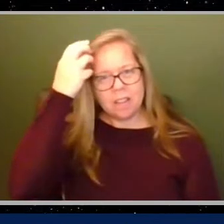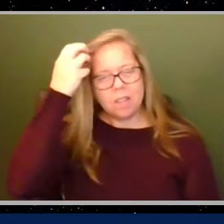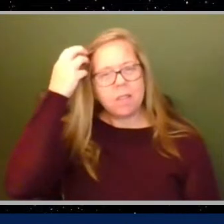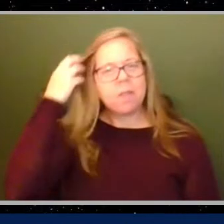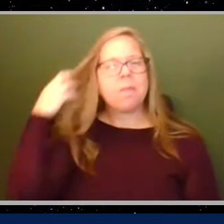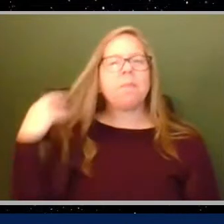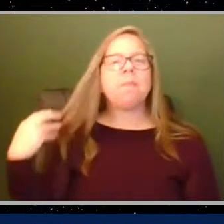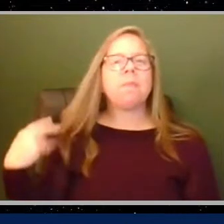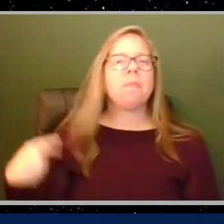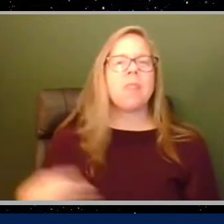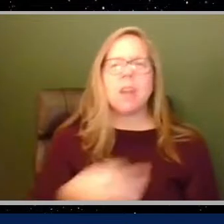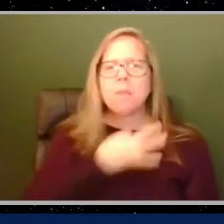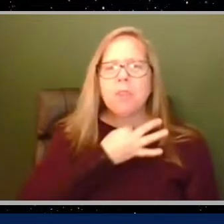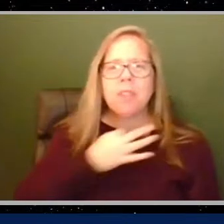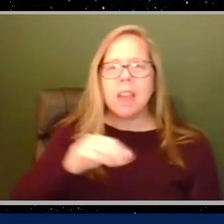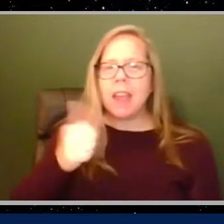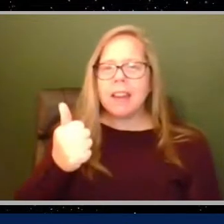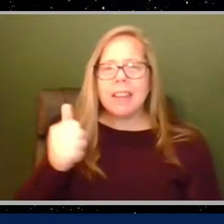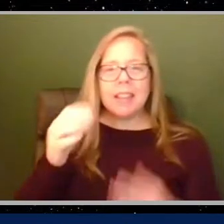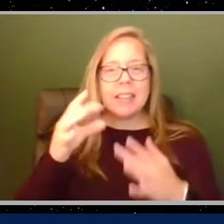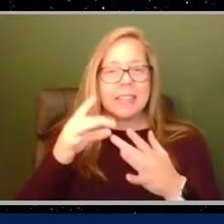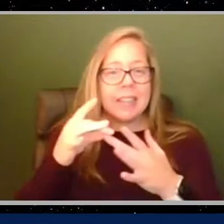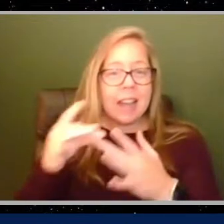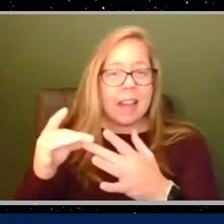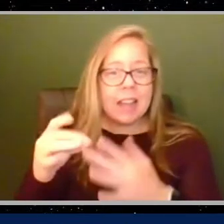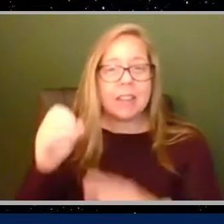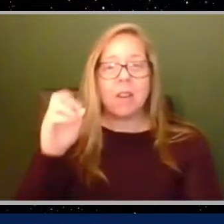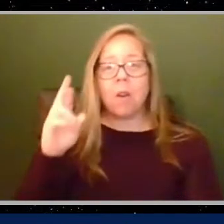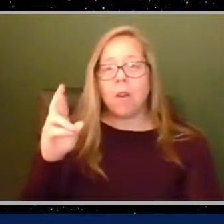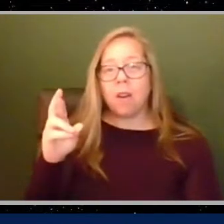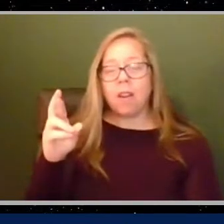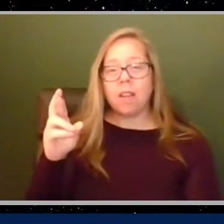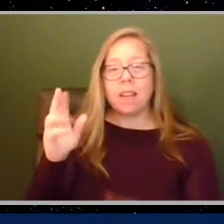animal ever been on a zero-G flight, to y'all's knowledge? Oh.